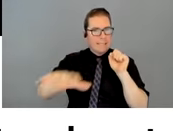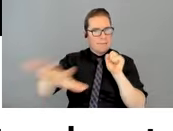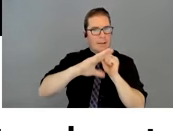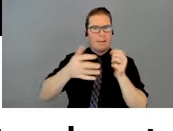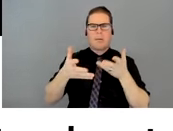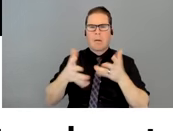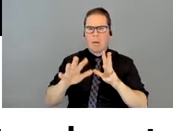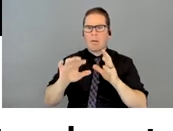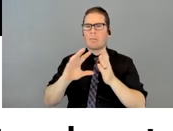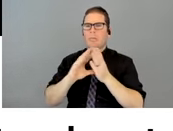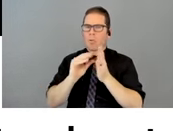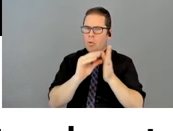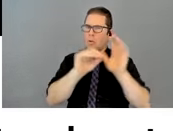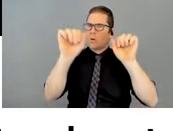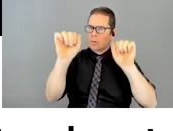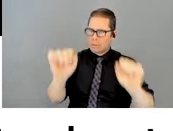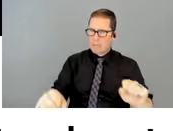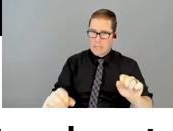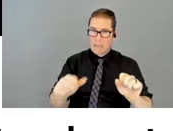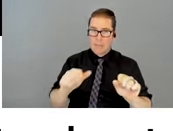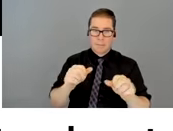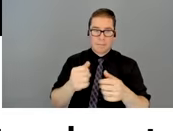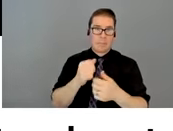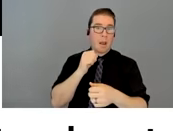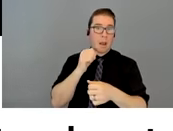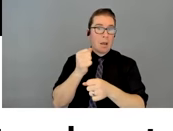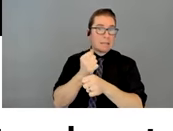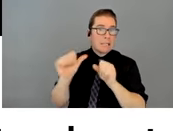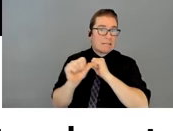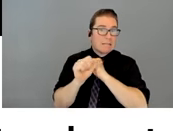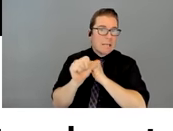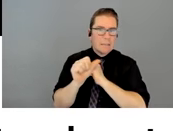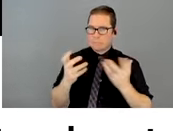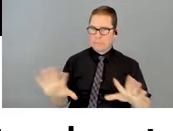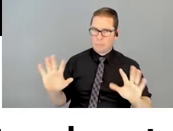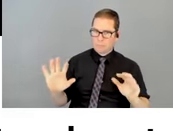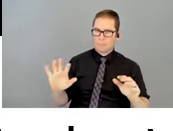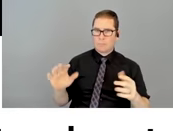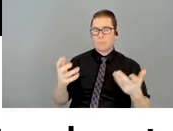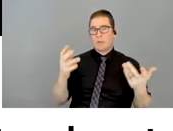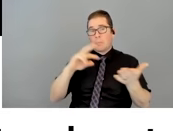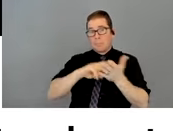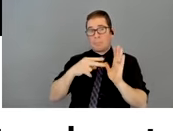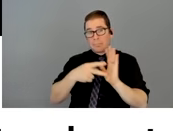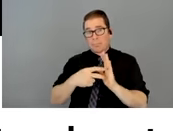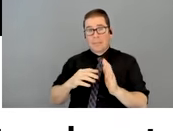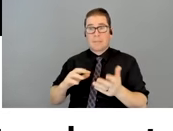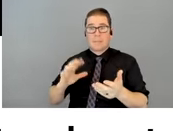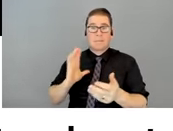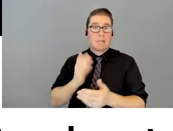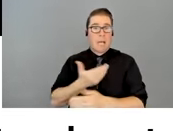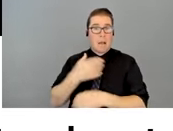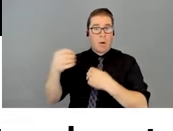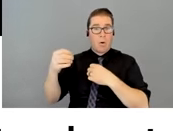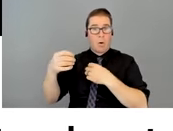appropriate environment. And that is more often than not our office working